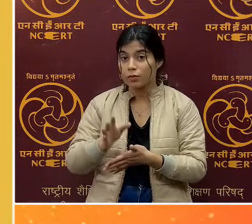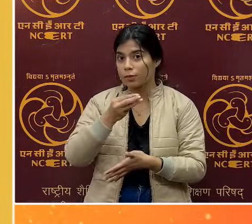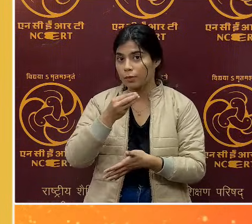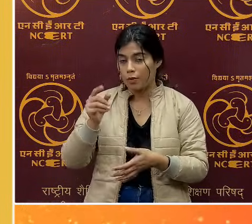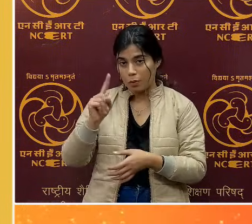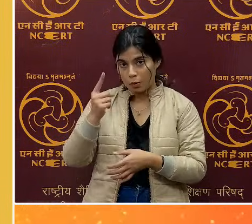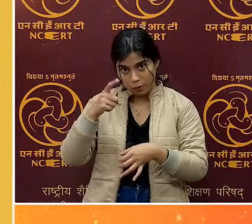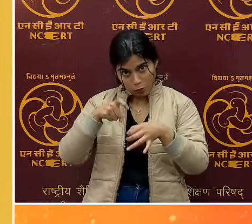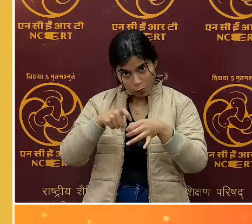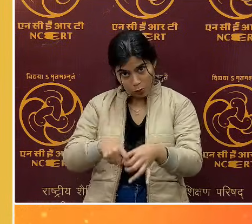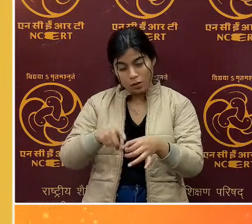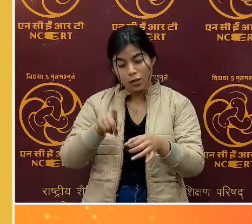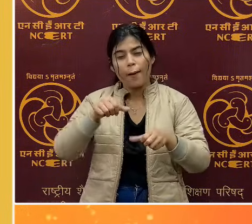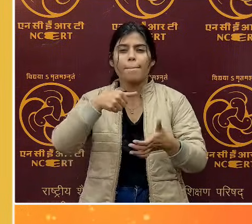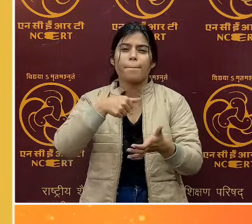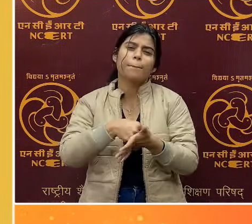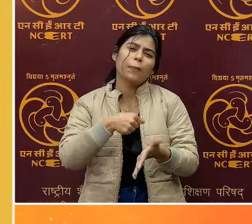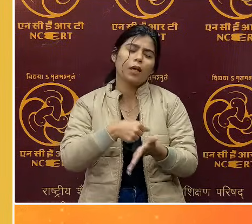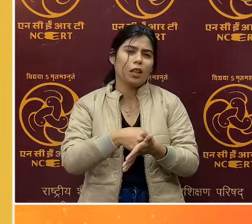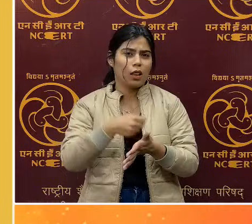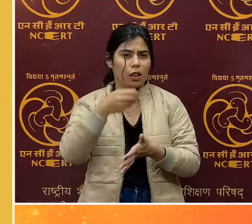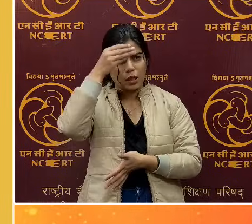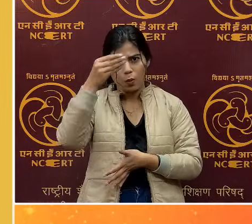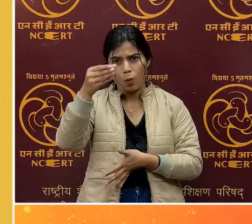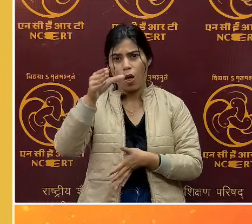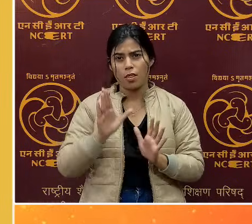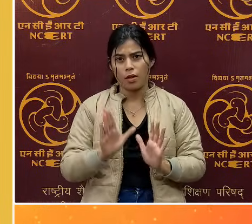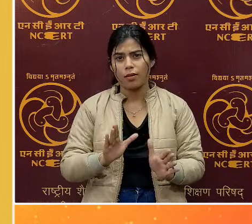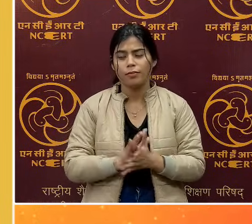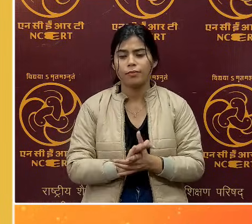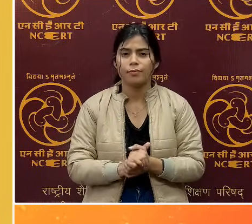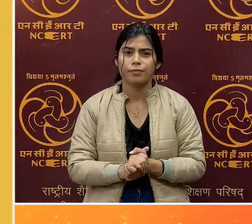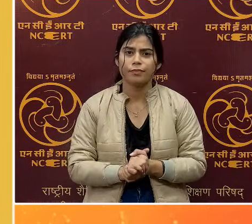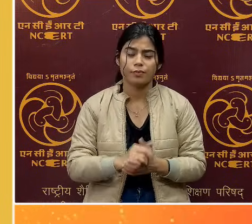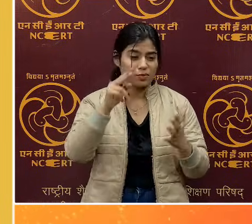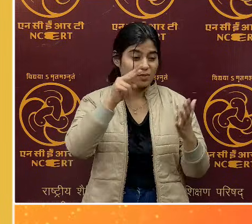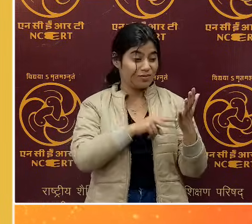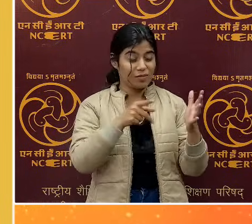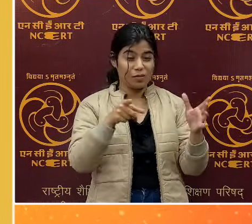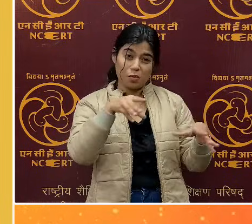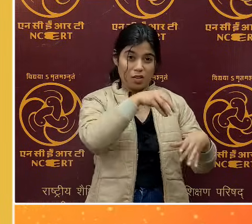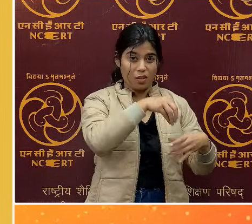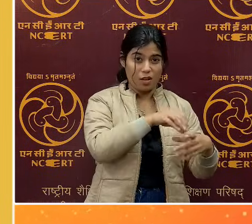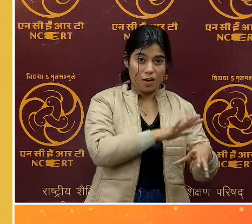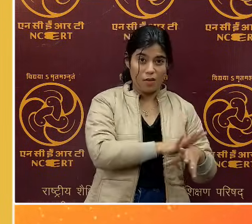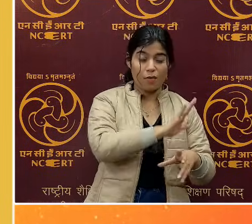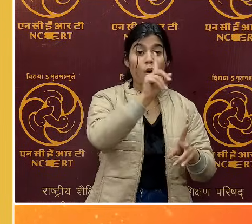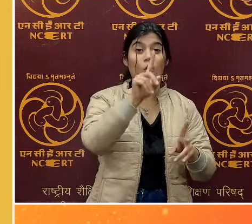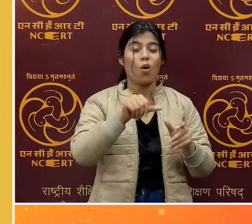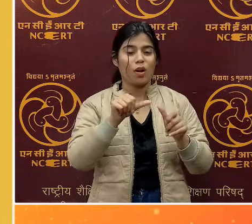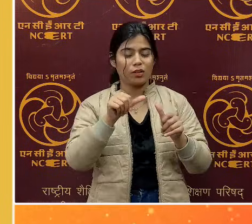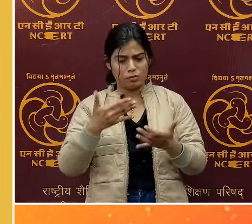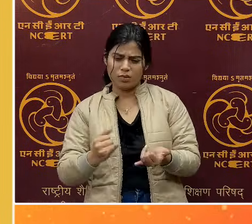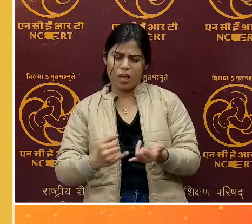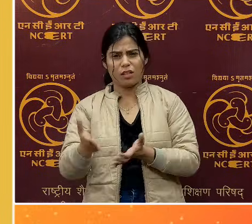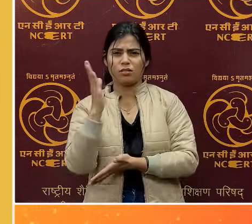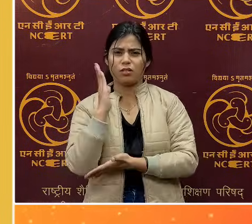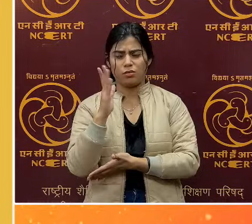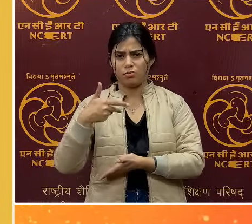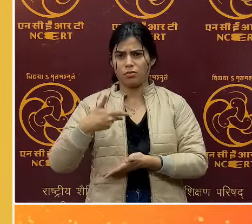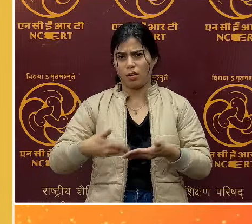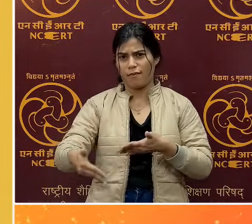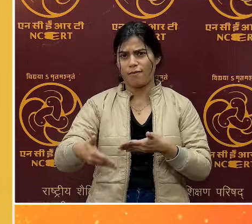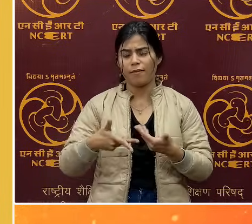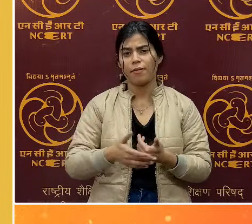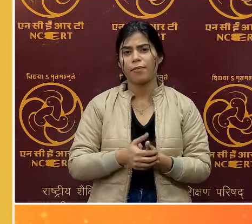this is based on the very simple concept that we have read in the book or in the session also. So one